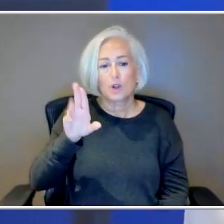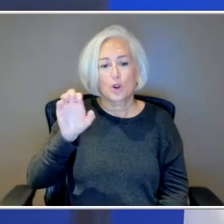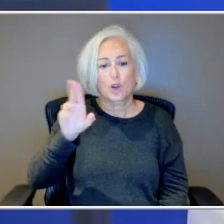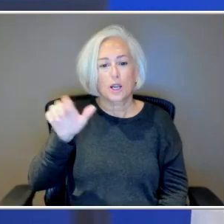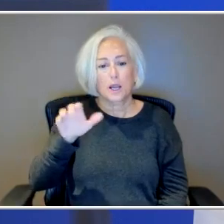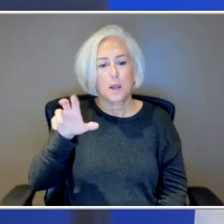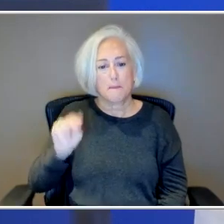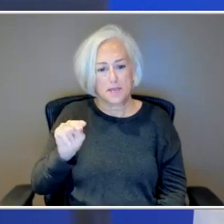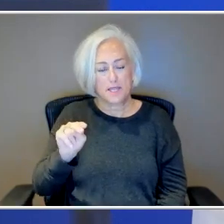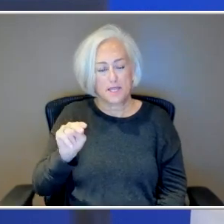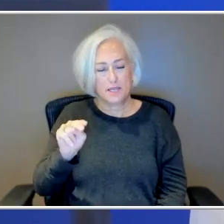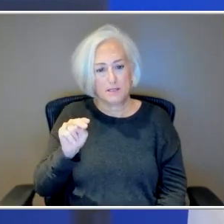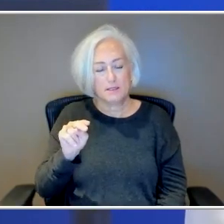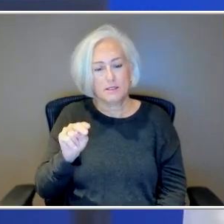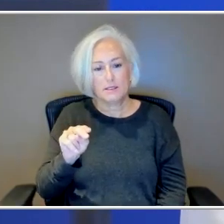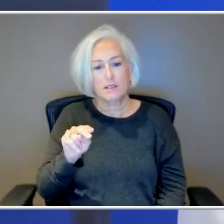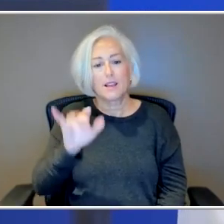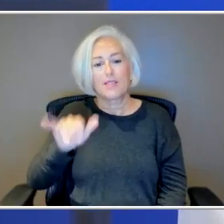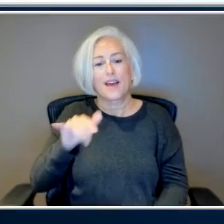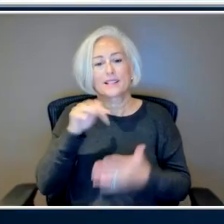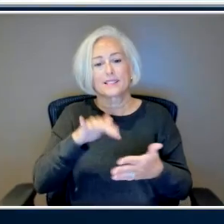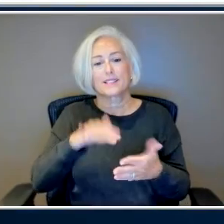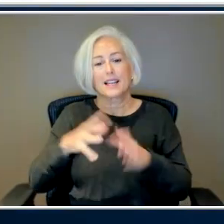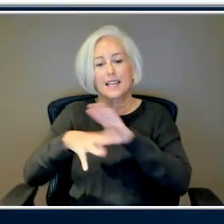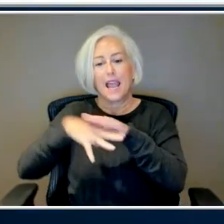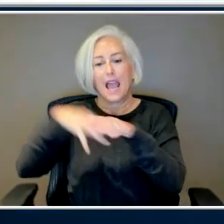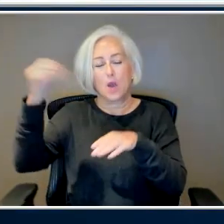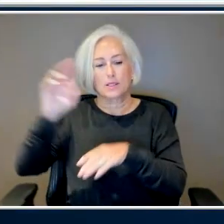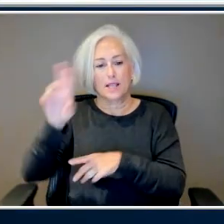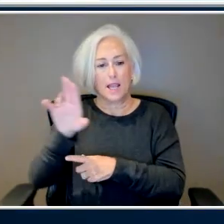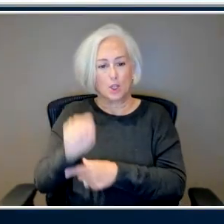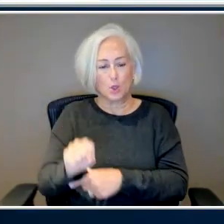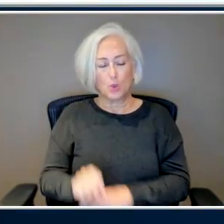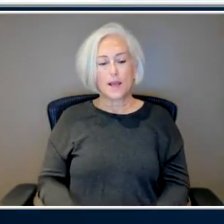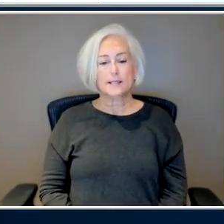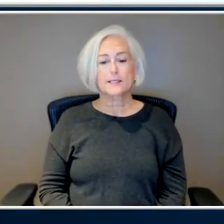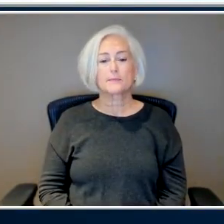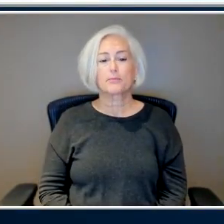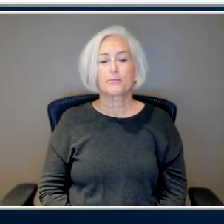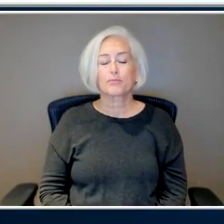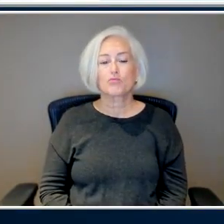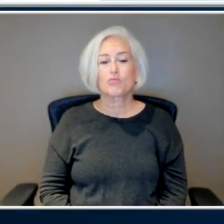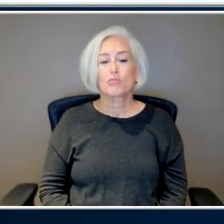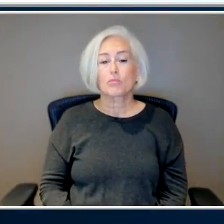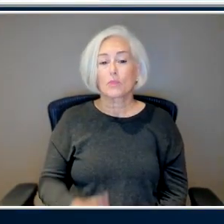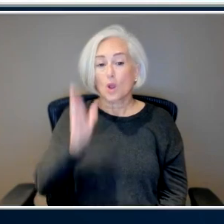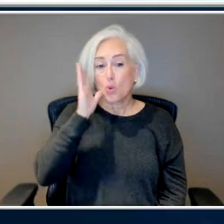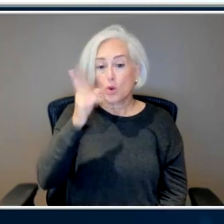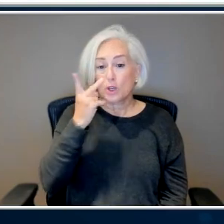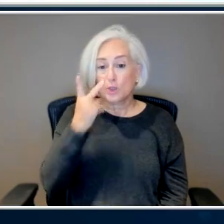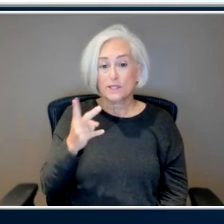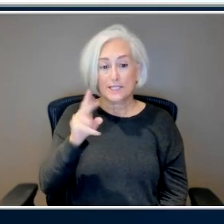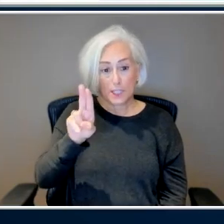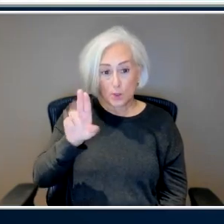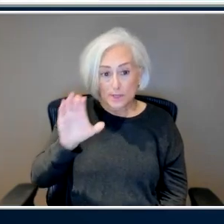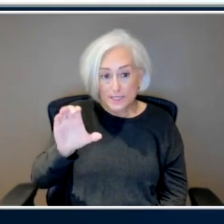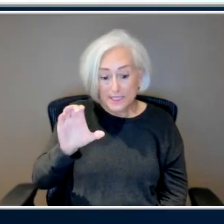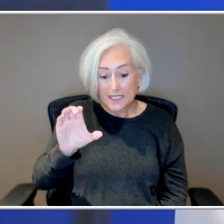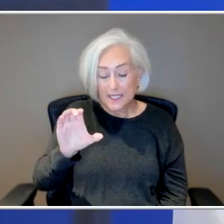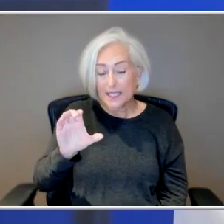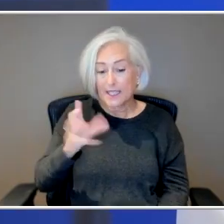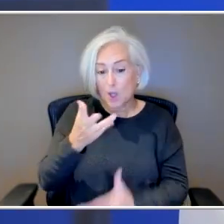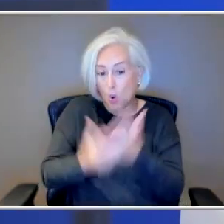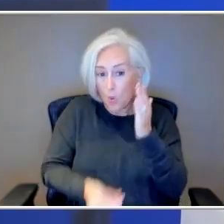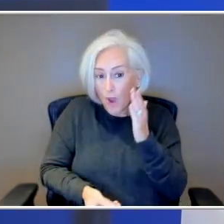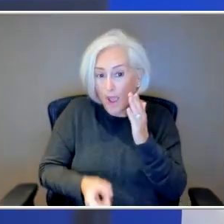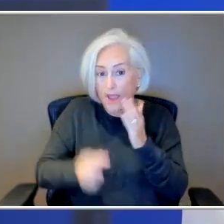came from outside of the U.S. Okay. Yeah. Okay. Question Jill wants to know, will the UC ever go away, or do you just live with this? So it's a